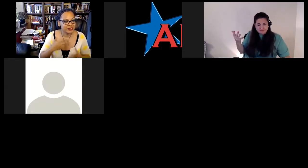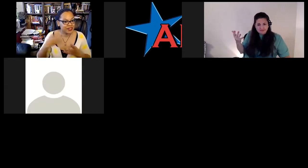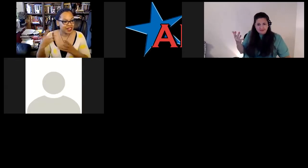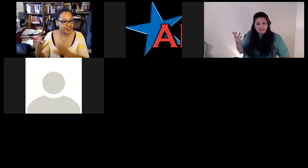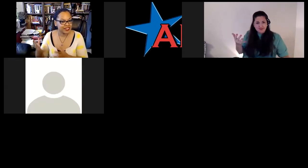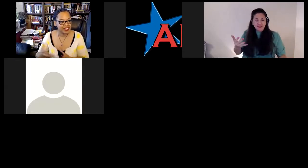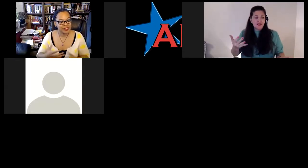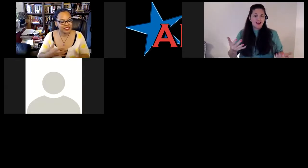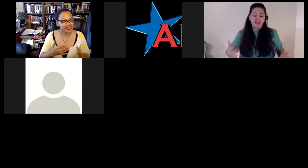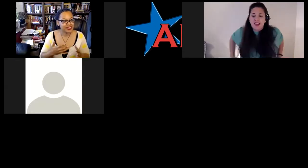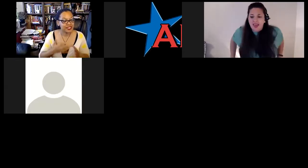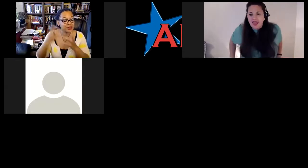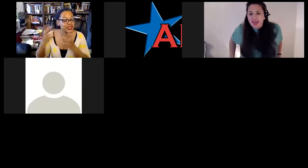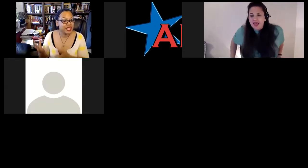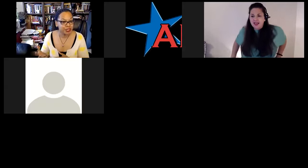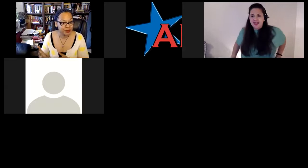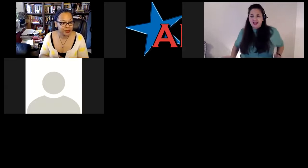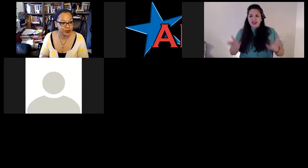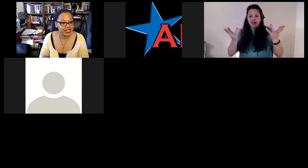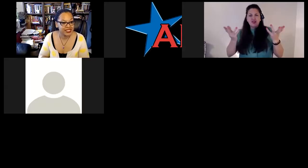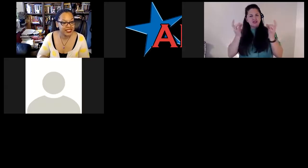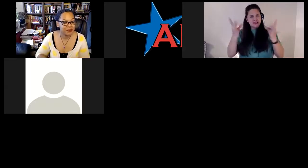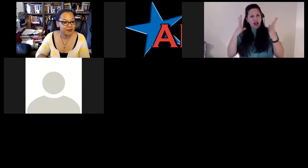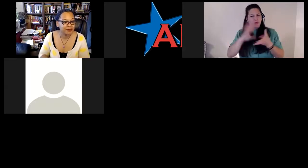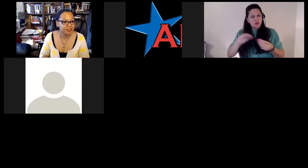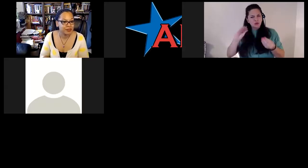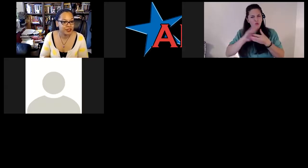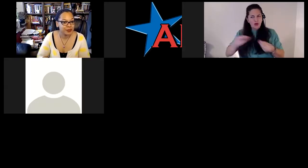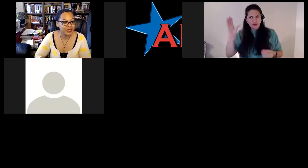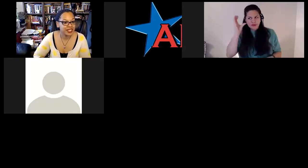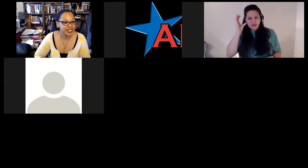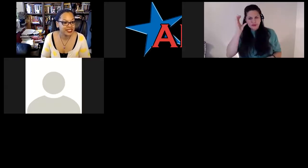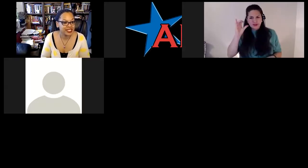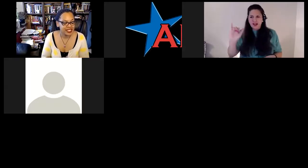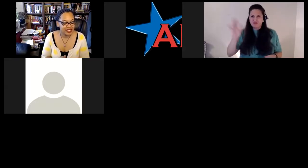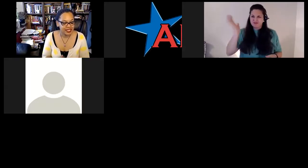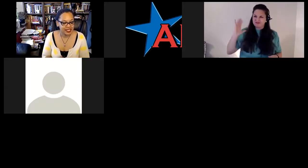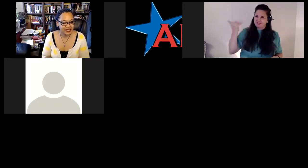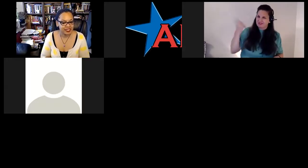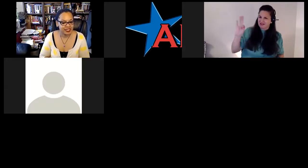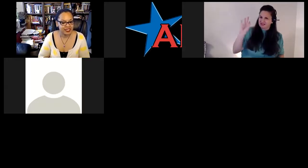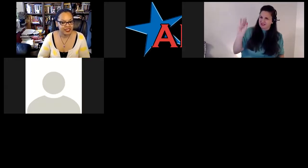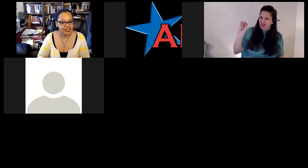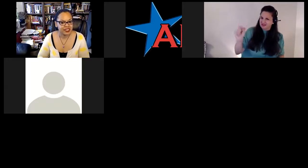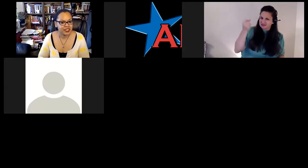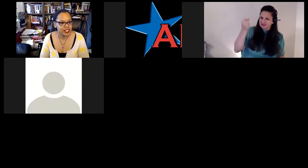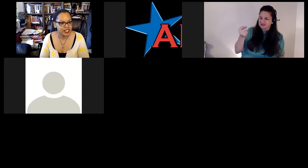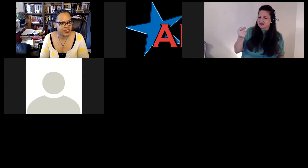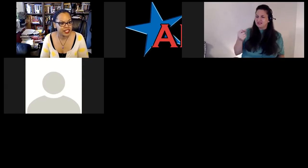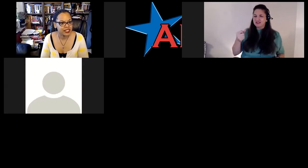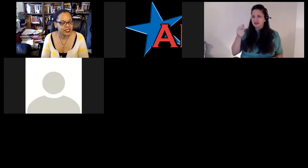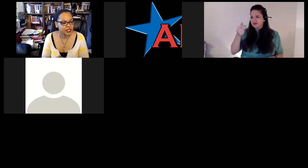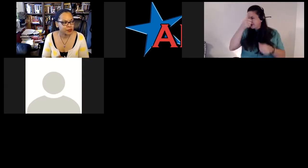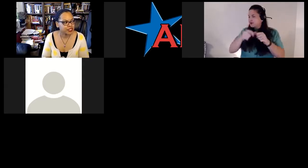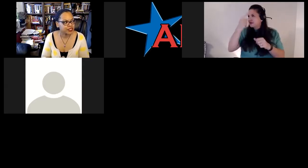sort of have, there's some really terrible stories, especially from like the 90s. In North